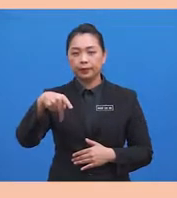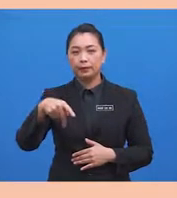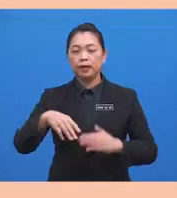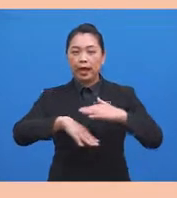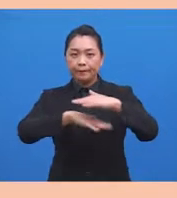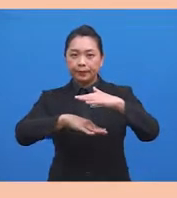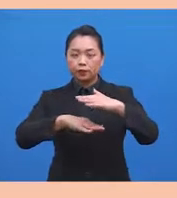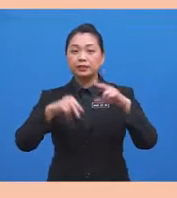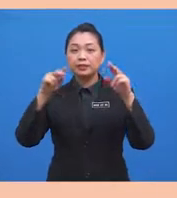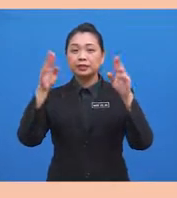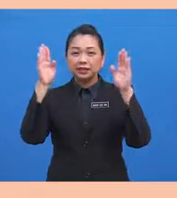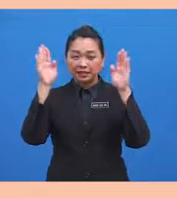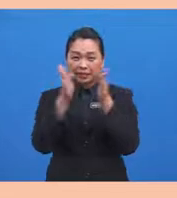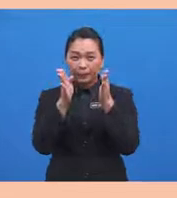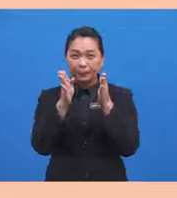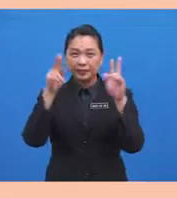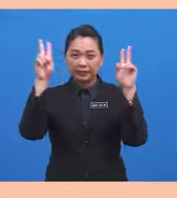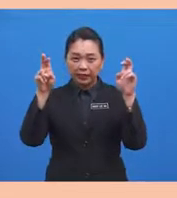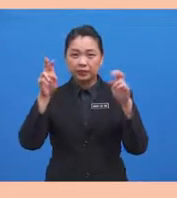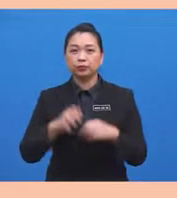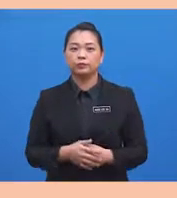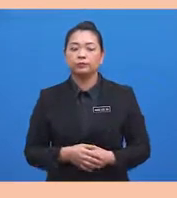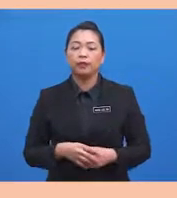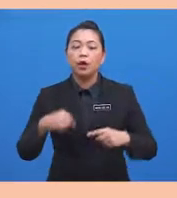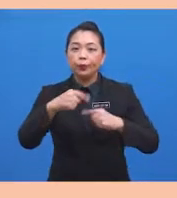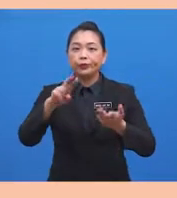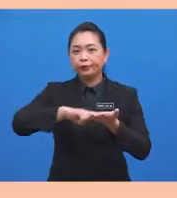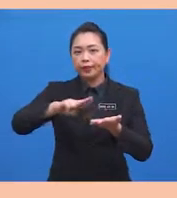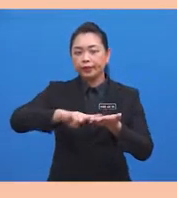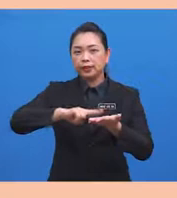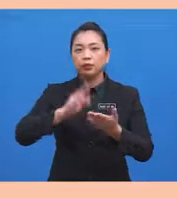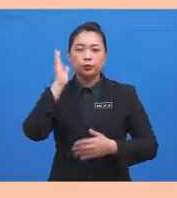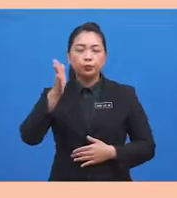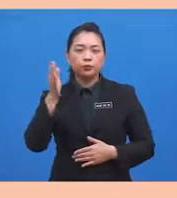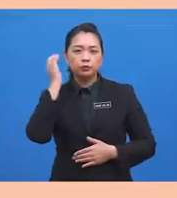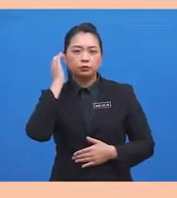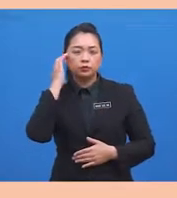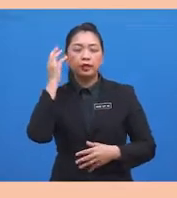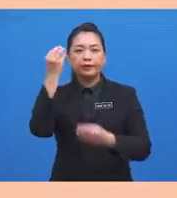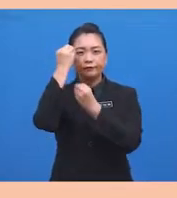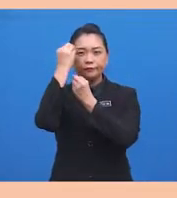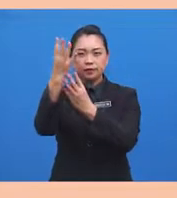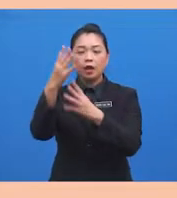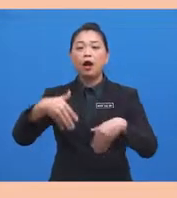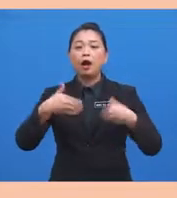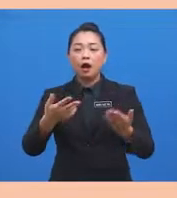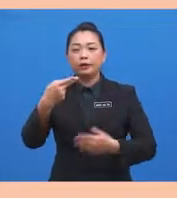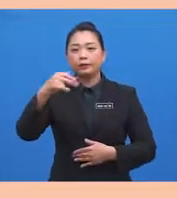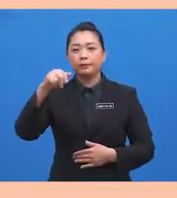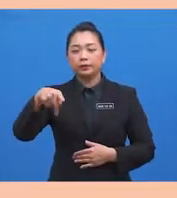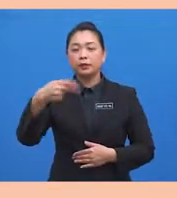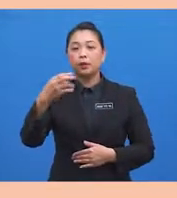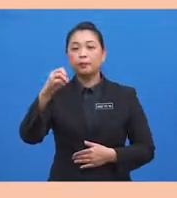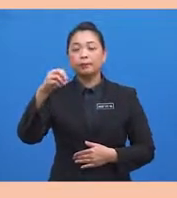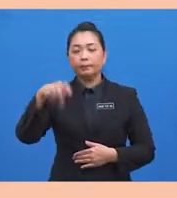subtitle, a brief history of hip-hop. So when we read this text, you will receive information about how hip-hop started